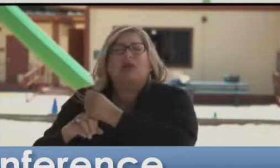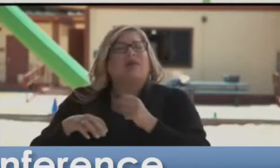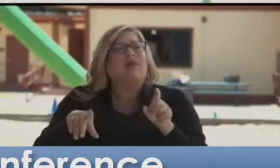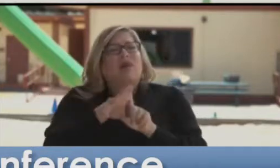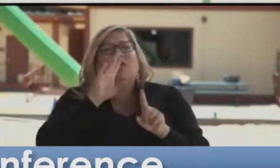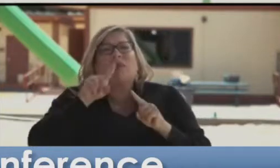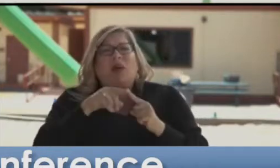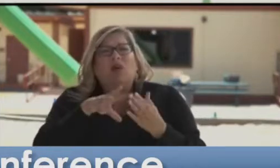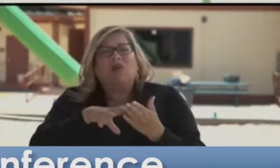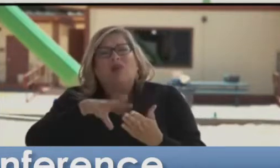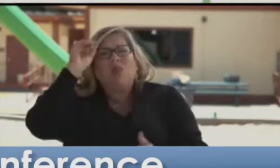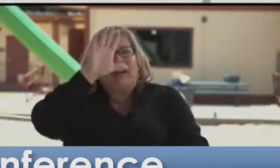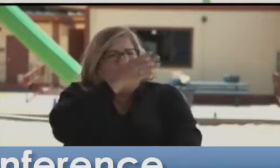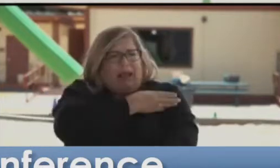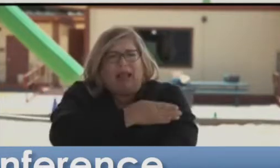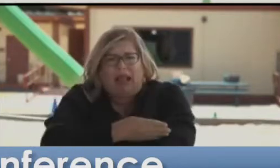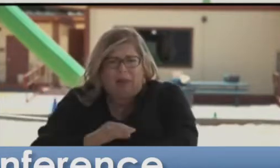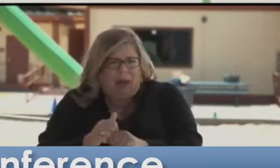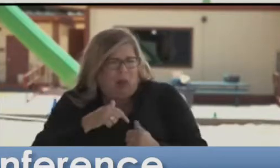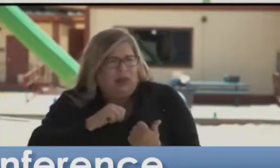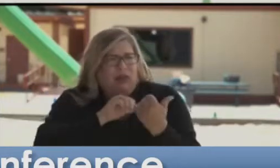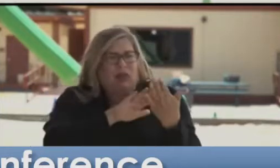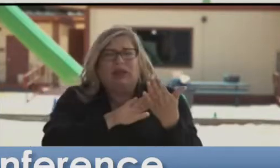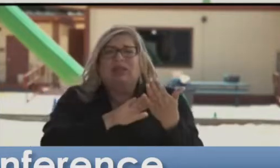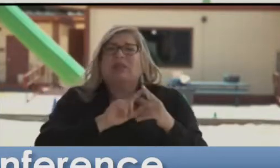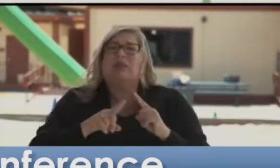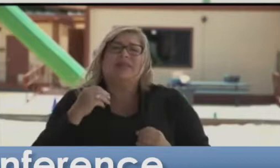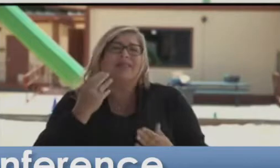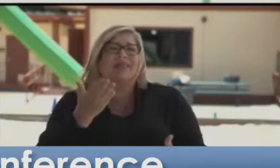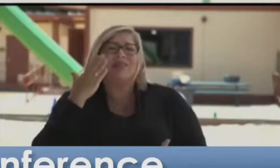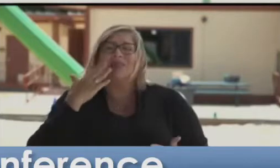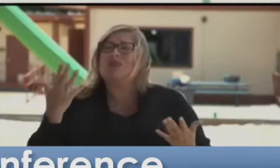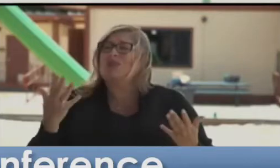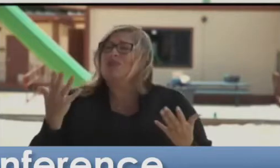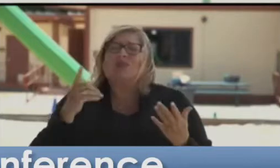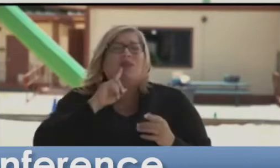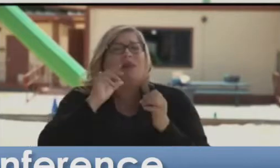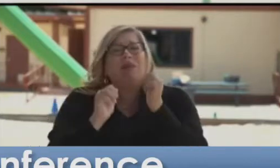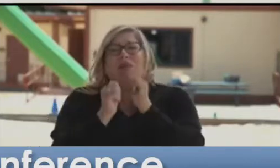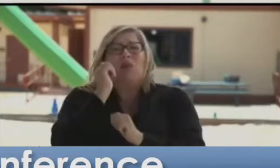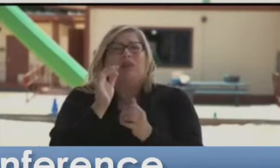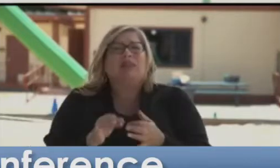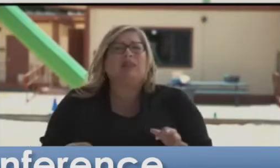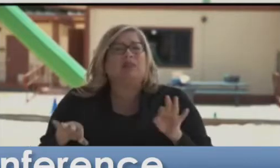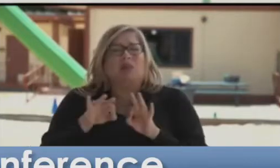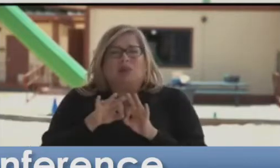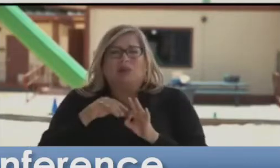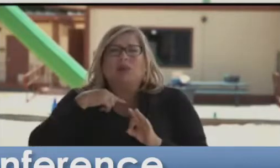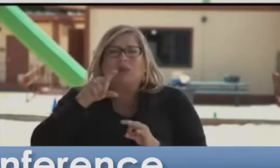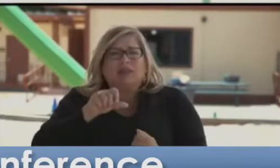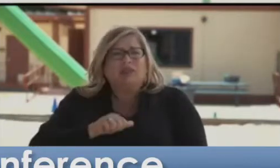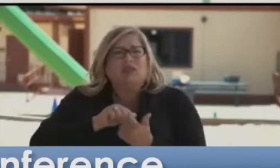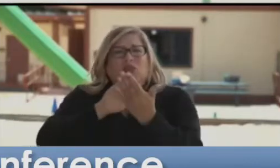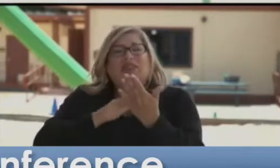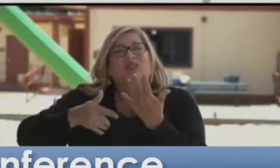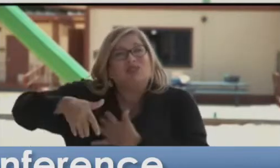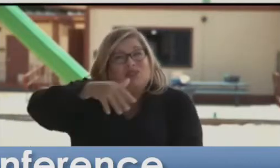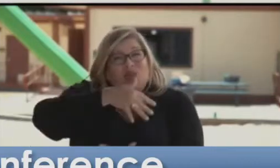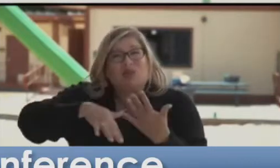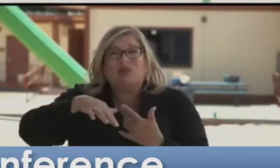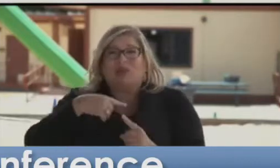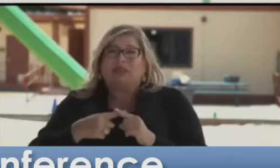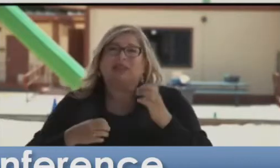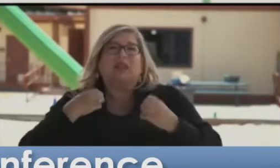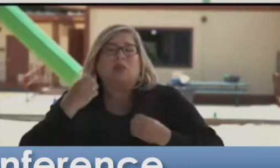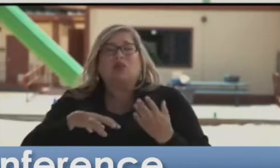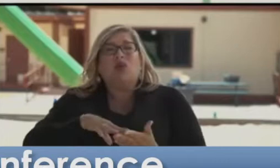students have experienced, I can't think of anything more important in how we address the social, emotional learning needs of our